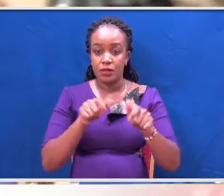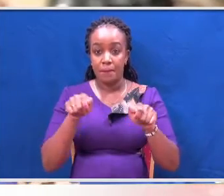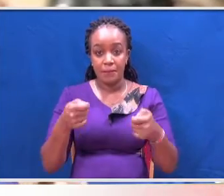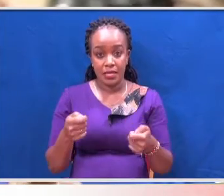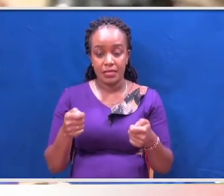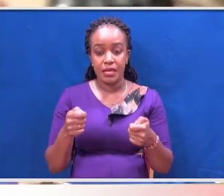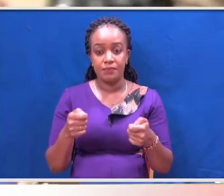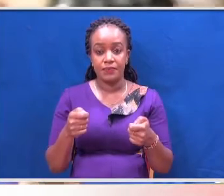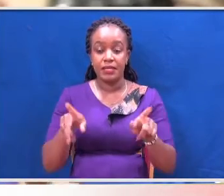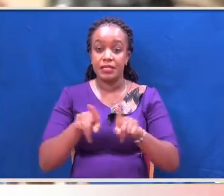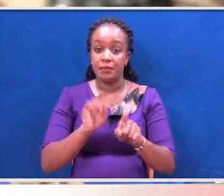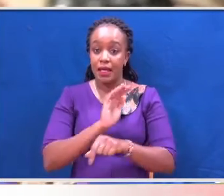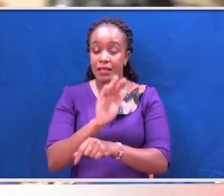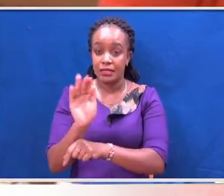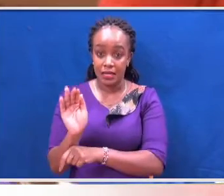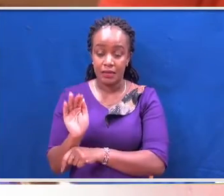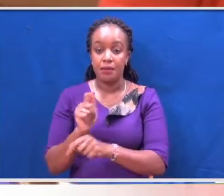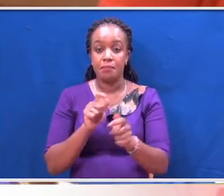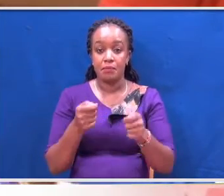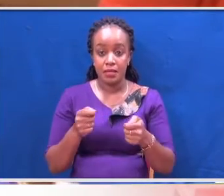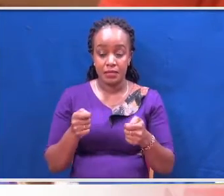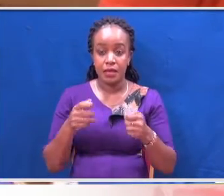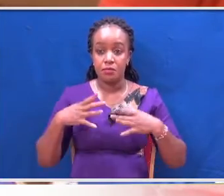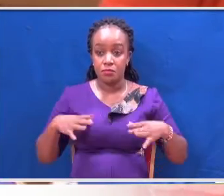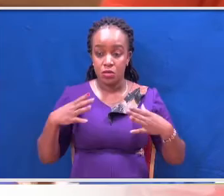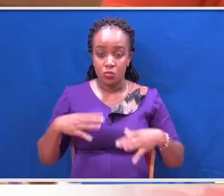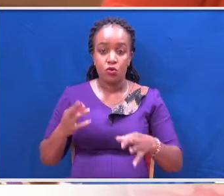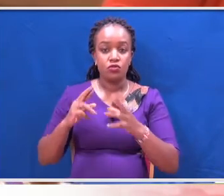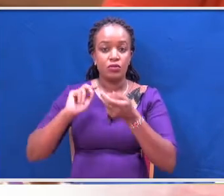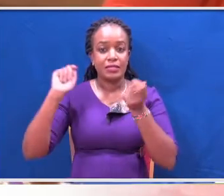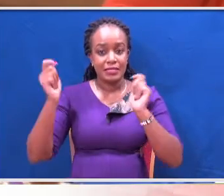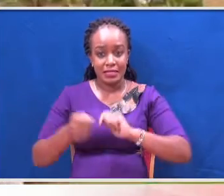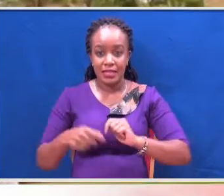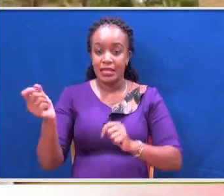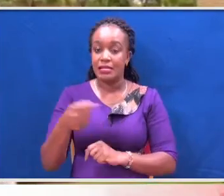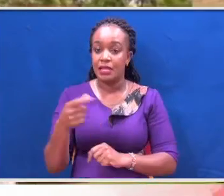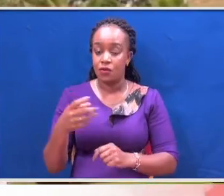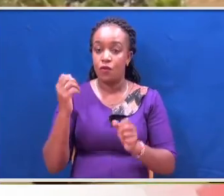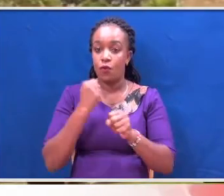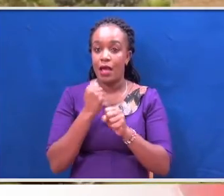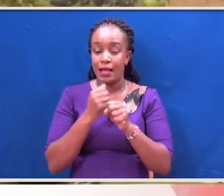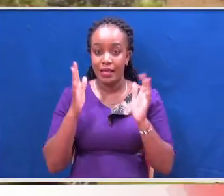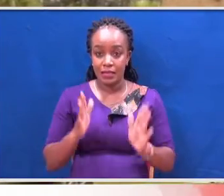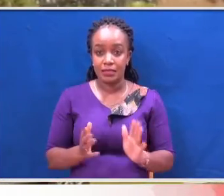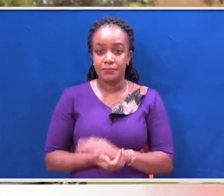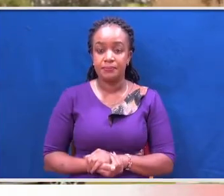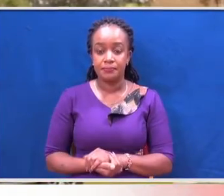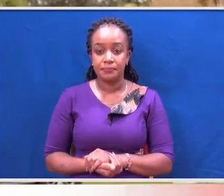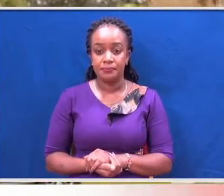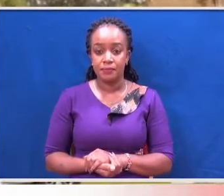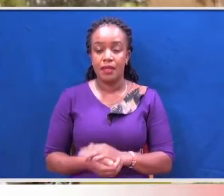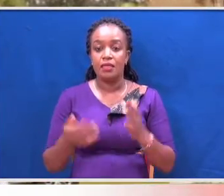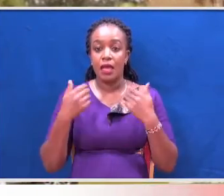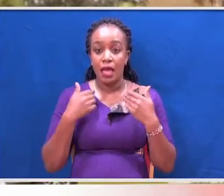cause, further asking media owners to consider revising the salaries of their employees. Wanabari walikuwa na standi na